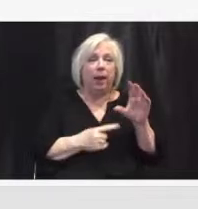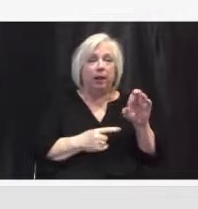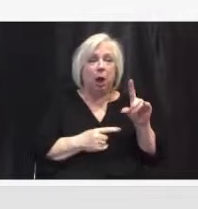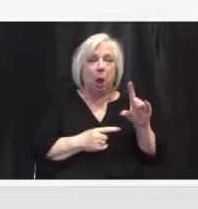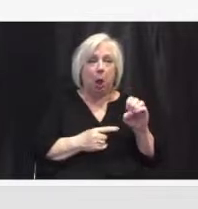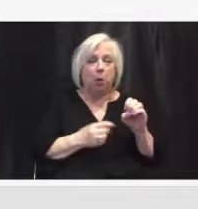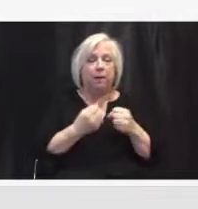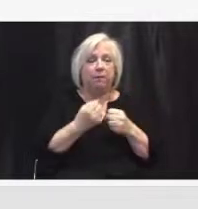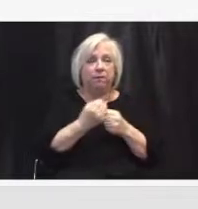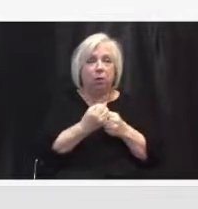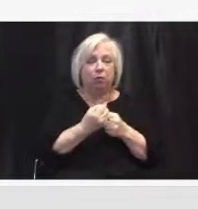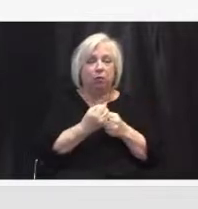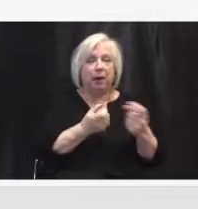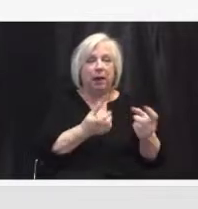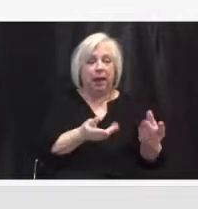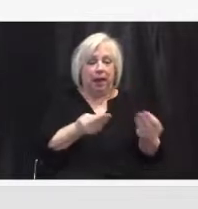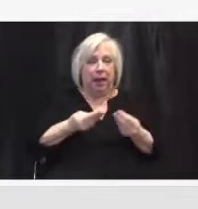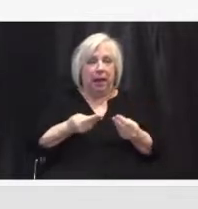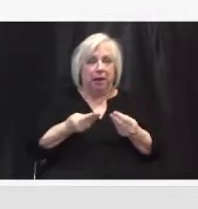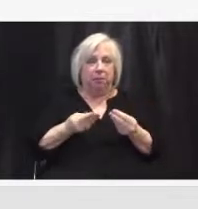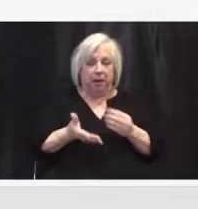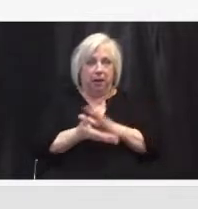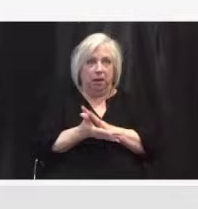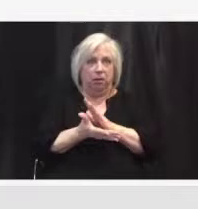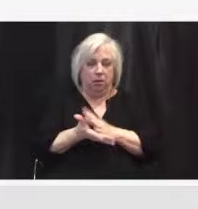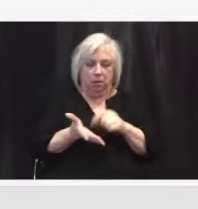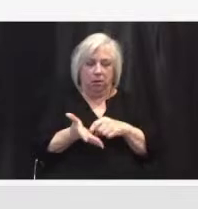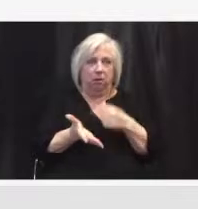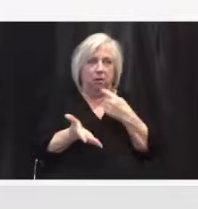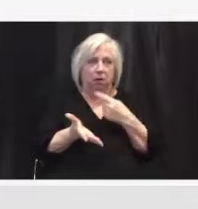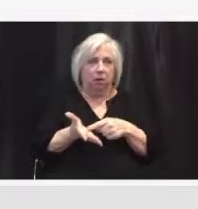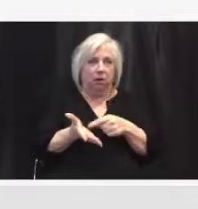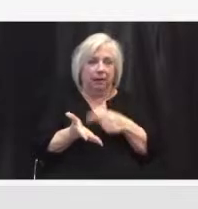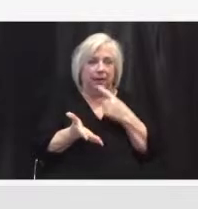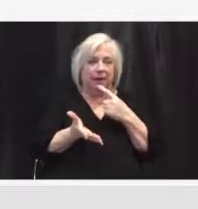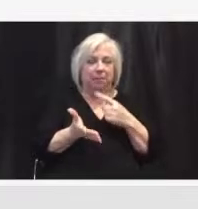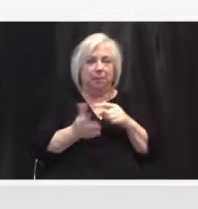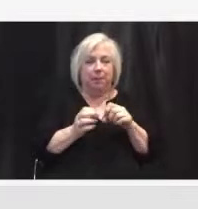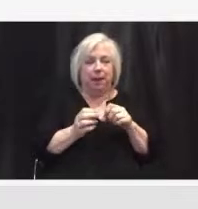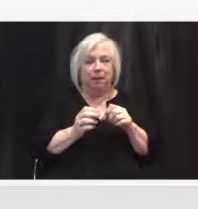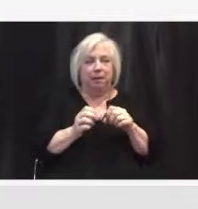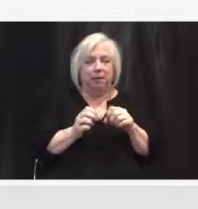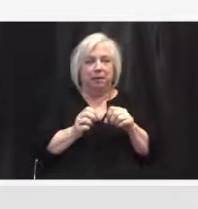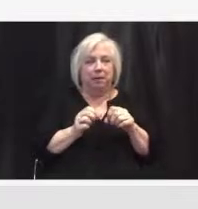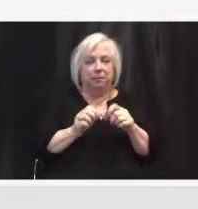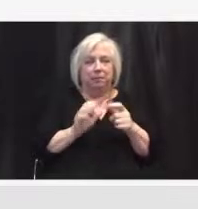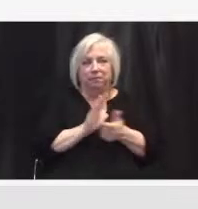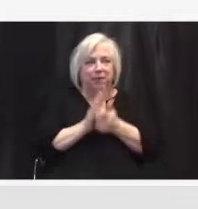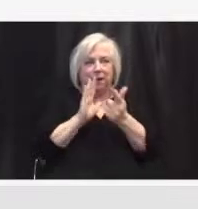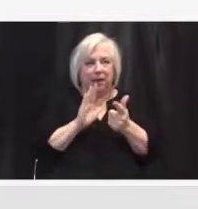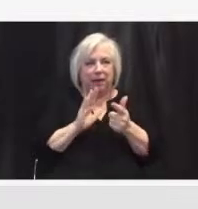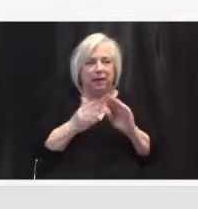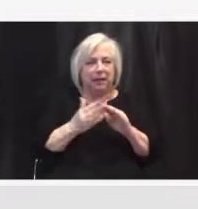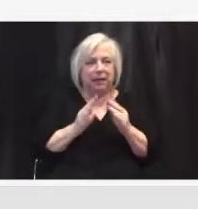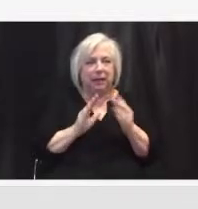and handed me the notice about violating the city code.